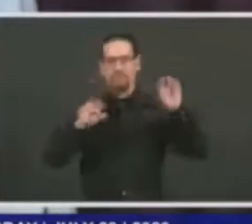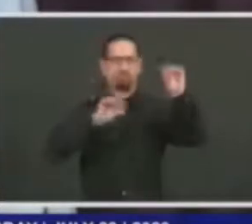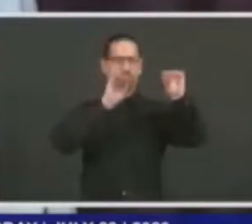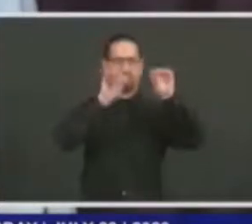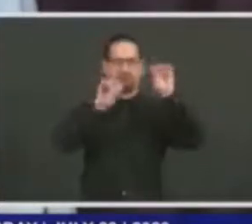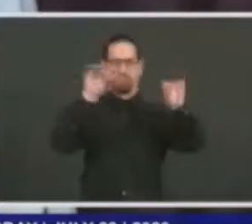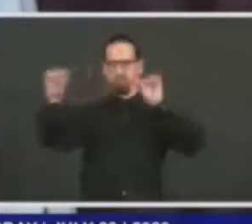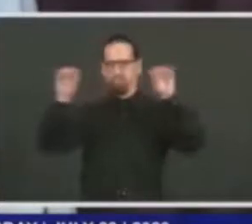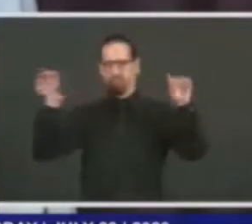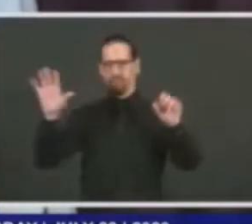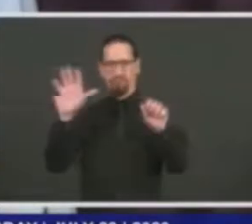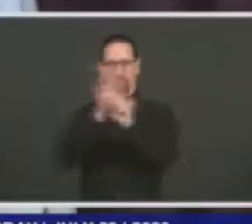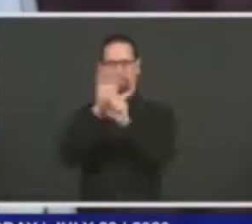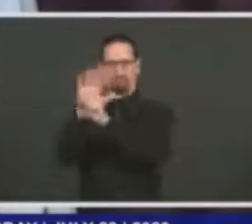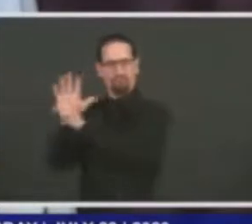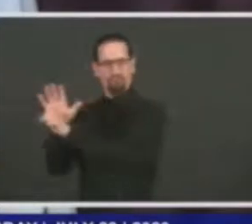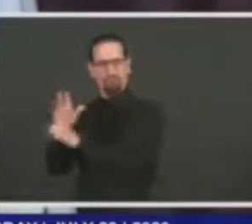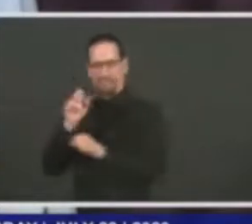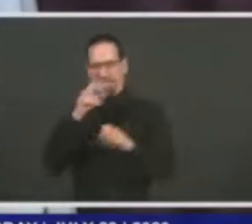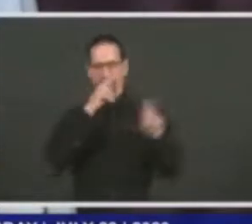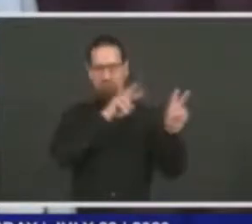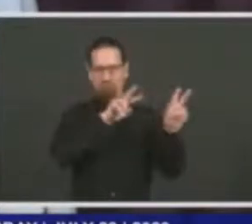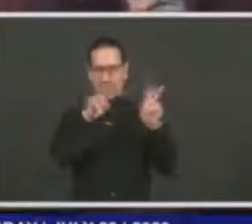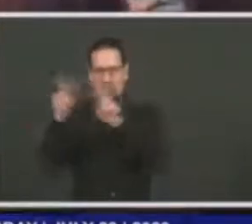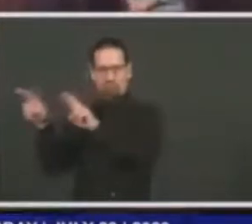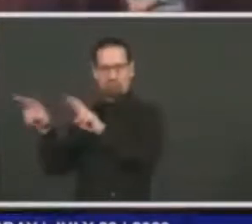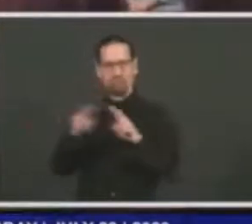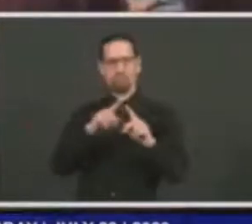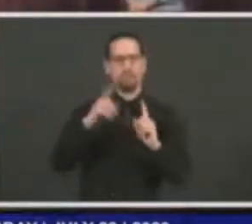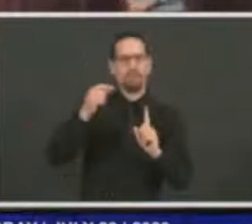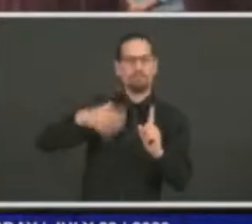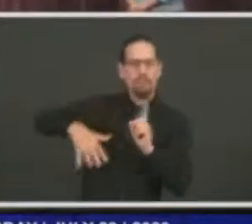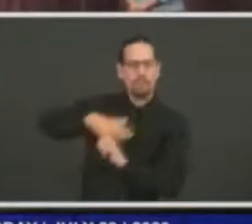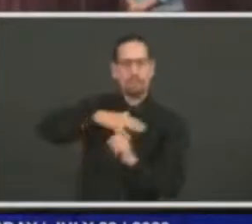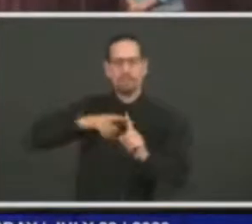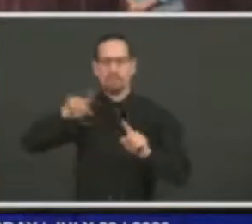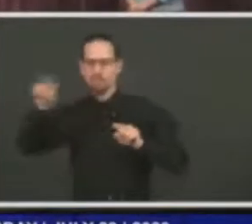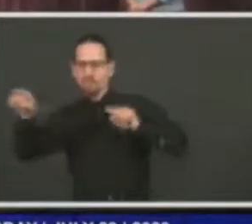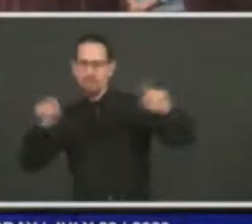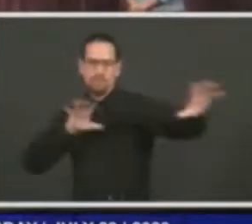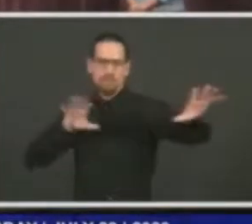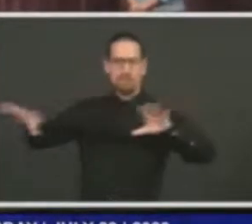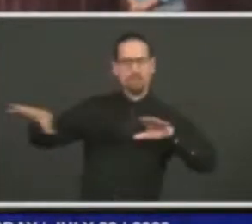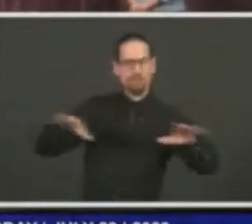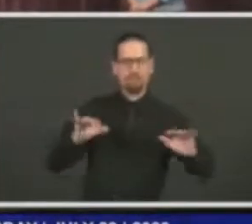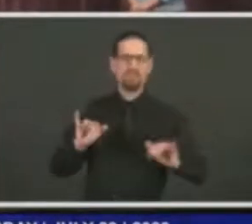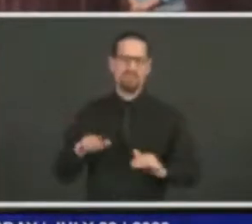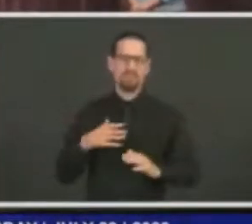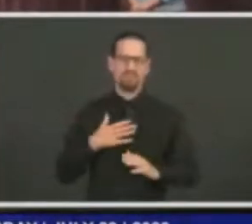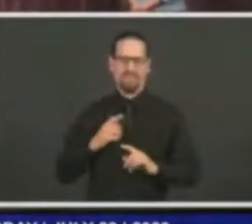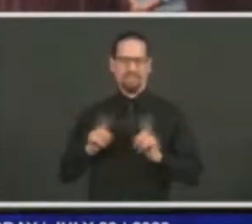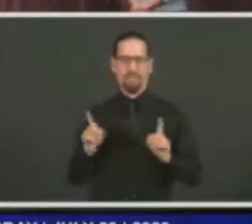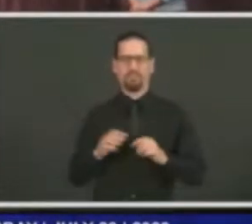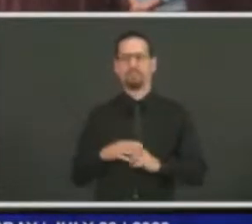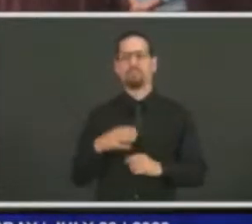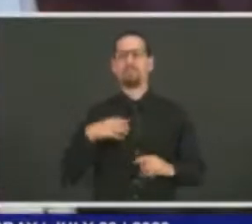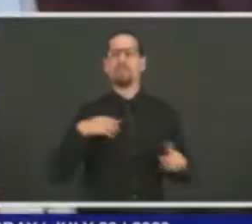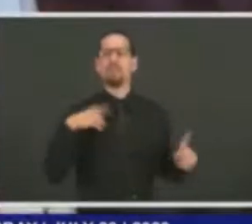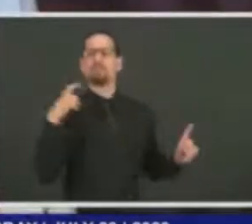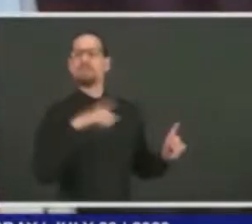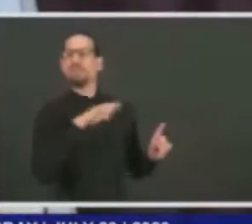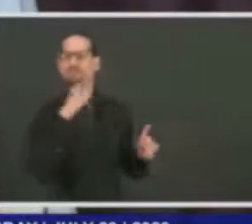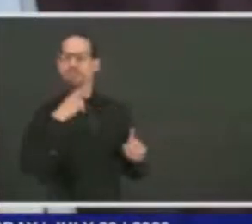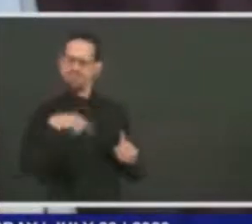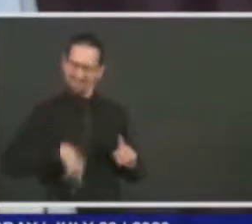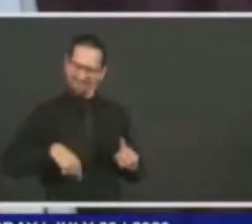the various formats that it can be done. So what is the positive test rate as of right now for the state?